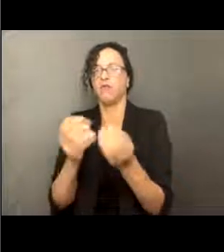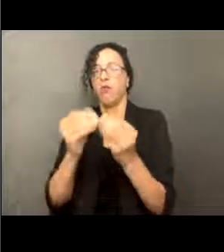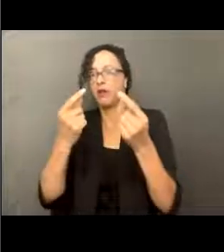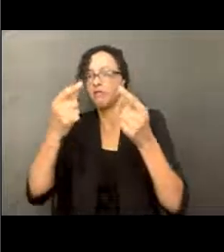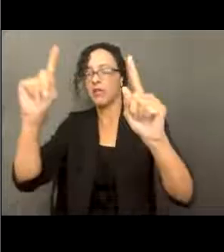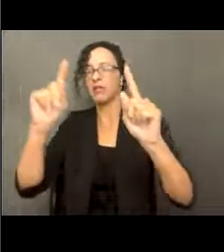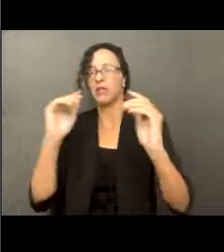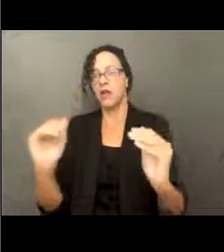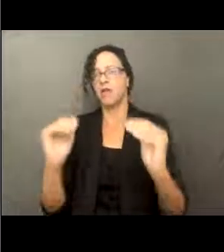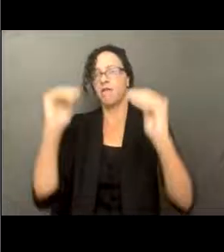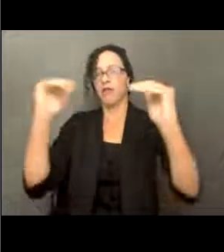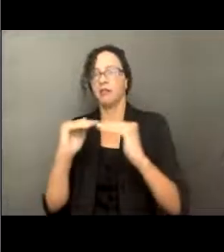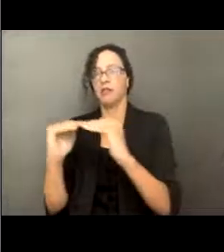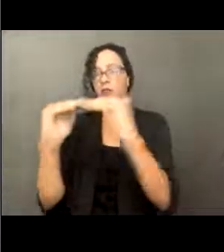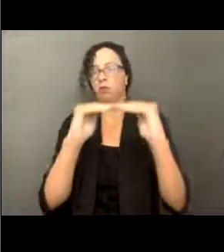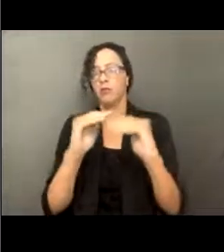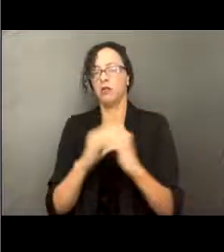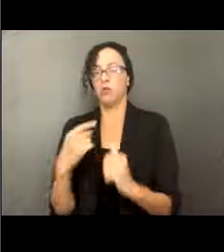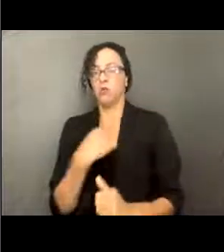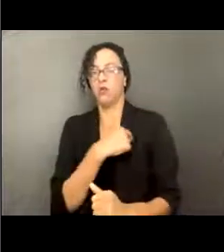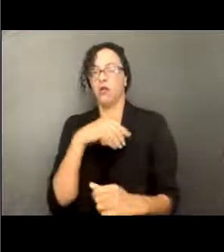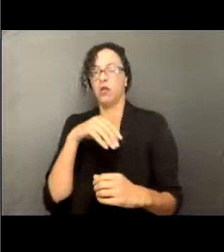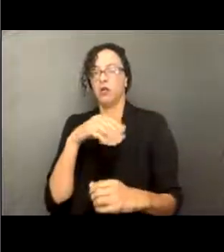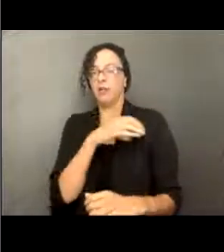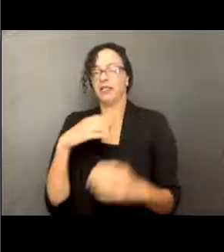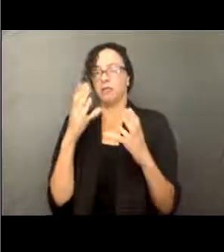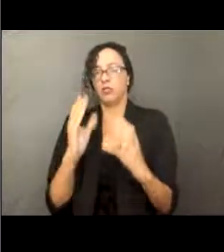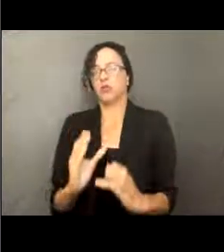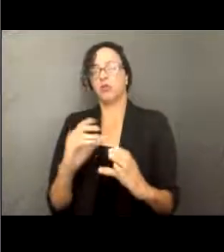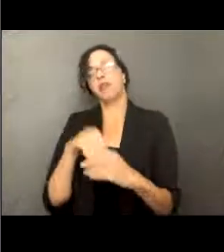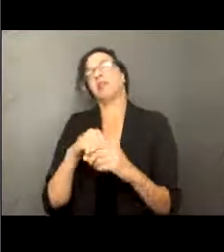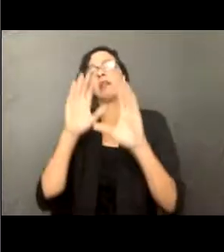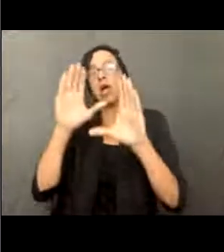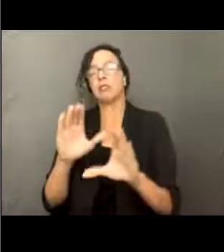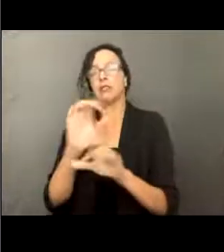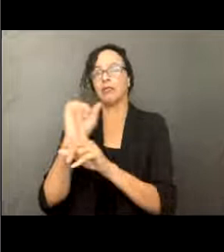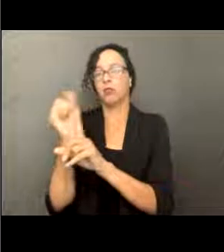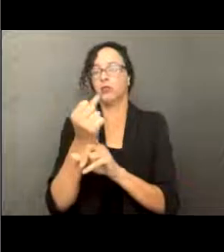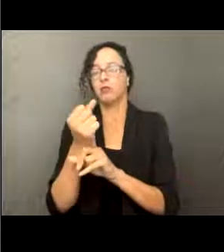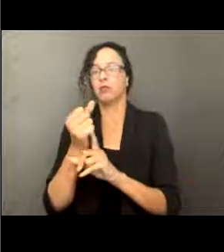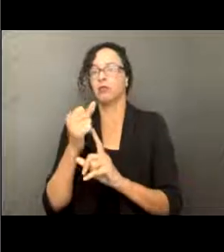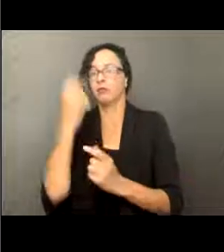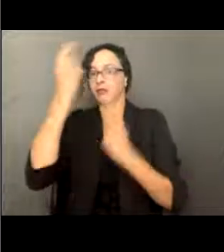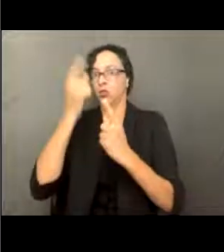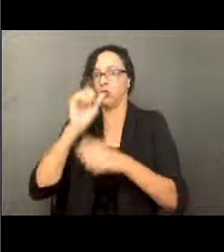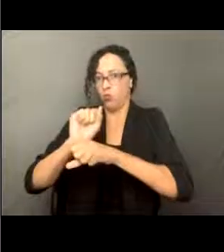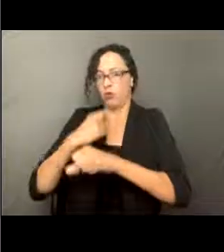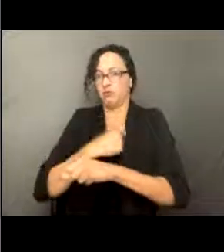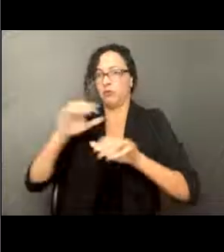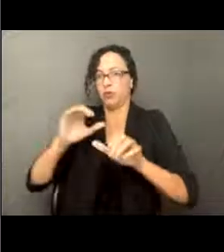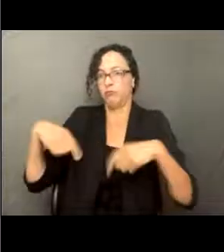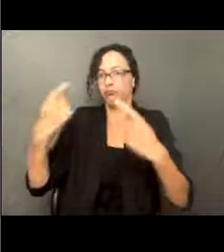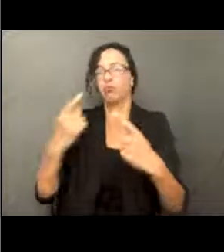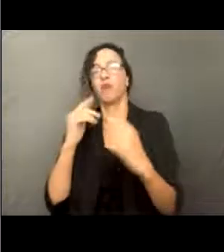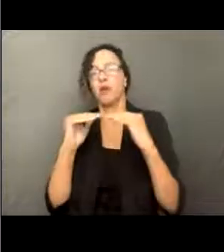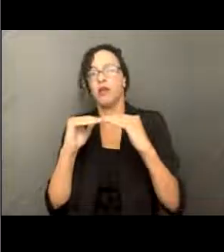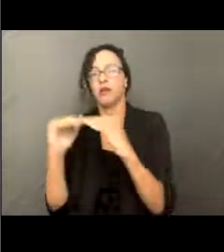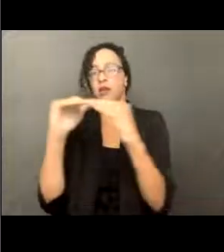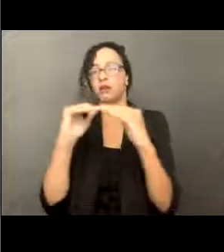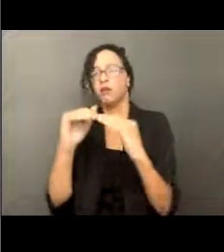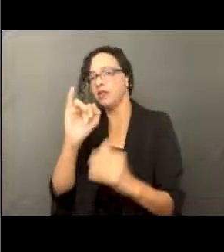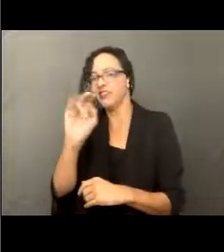at the Commission are in an excellent position to meet this directive, given the work that we've been doing through our equity initiatives over the last